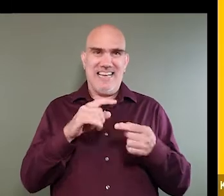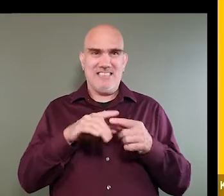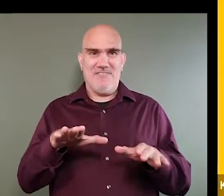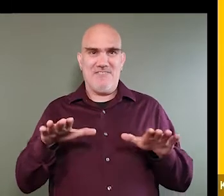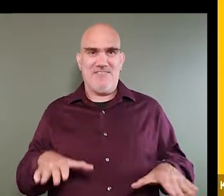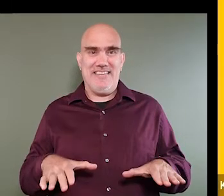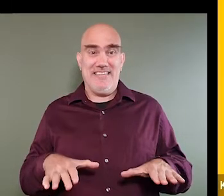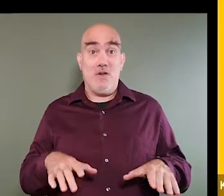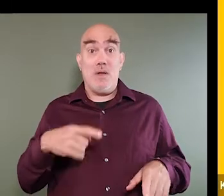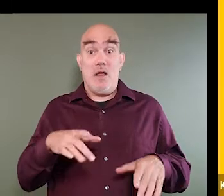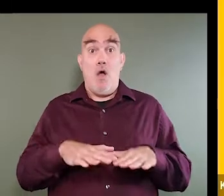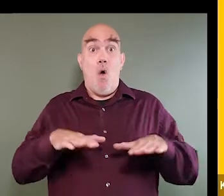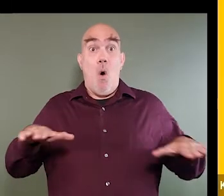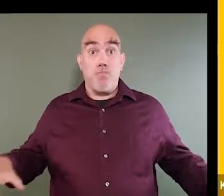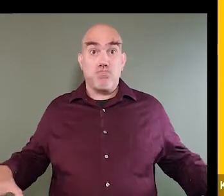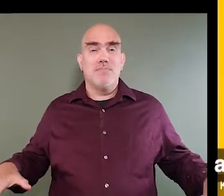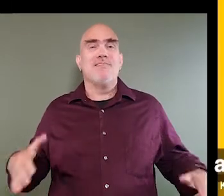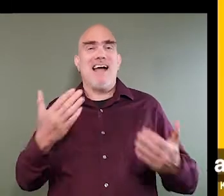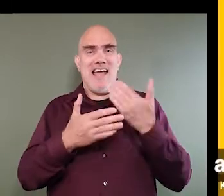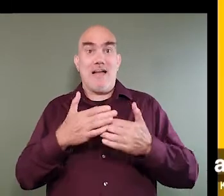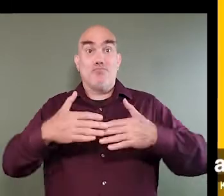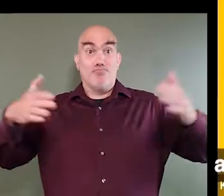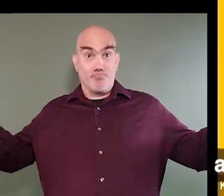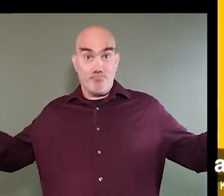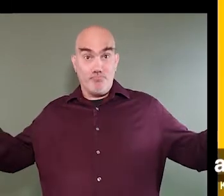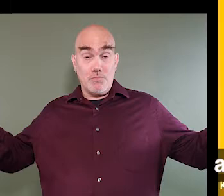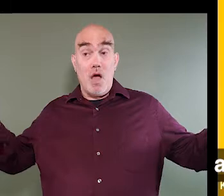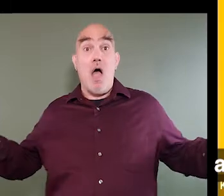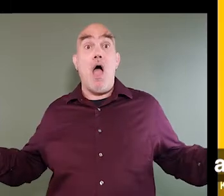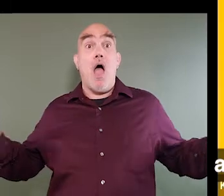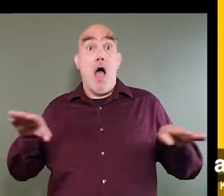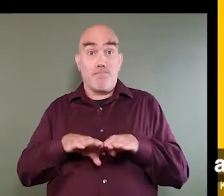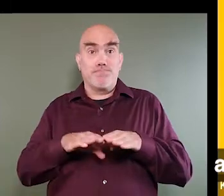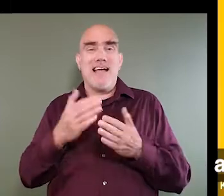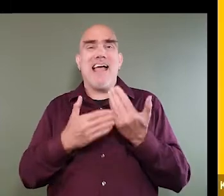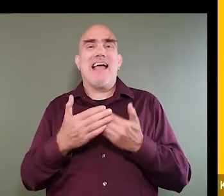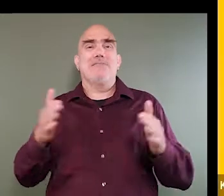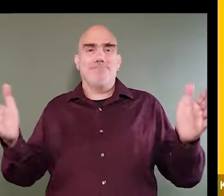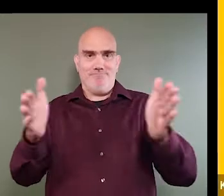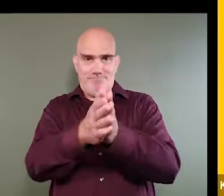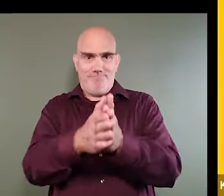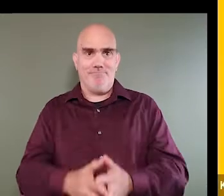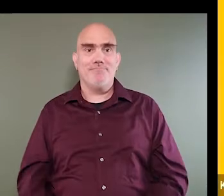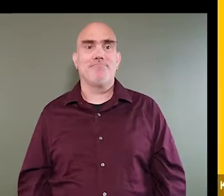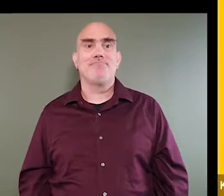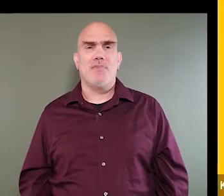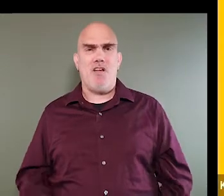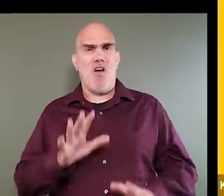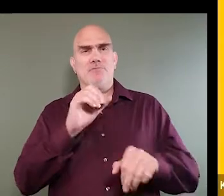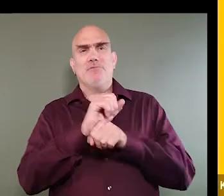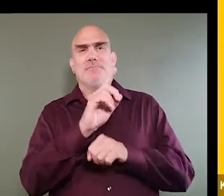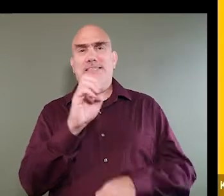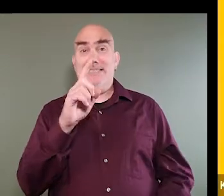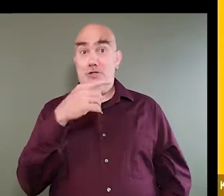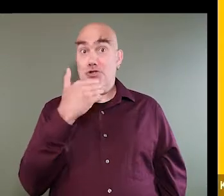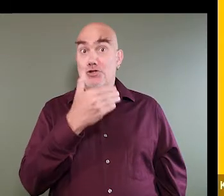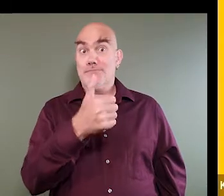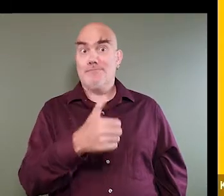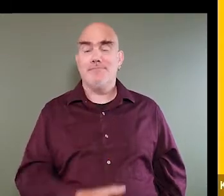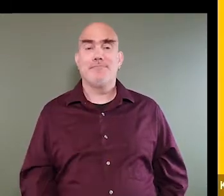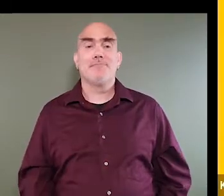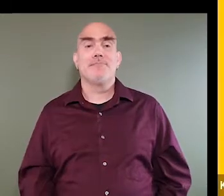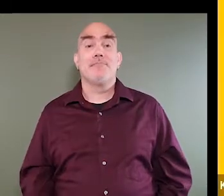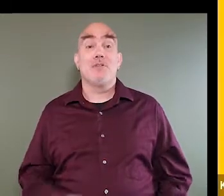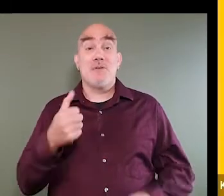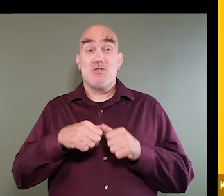brings his feet out, his hands also come out. And then as feet come in, hands come in. Awesome job, D. Looks good.